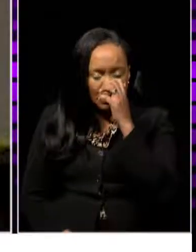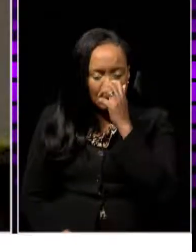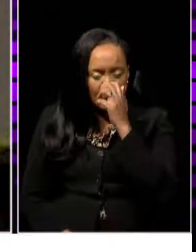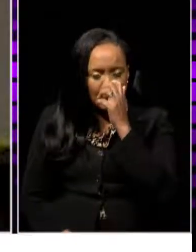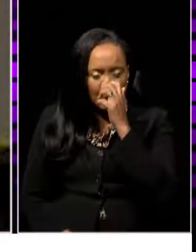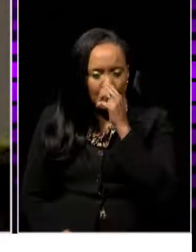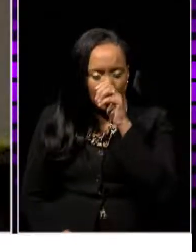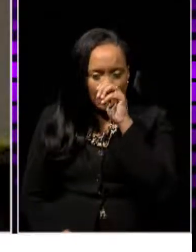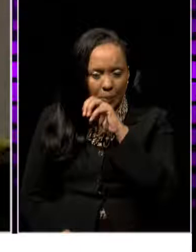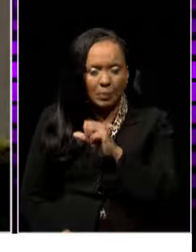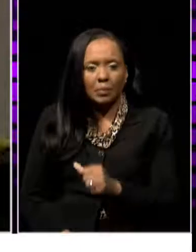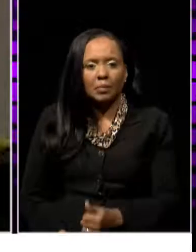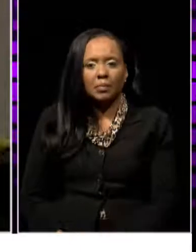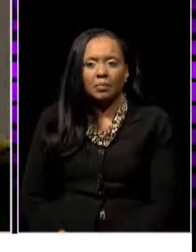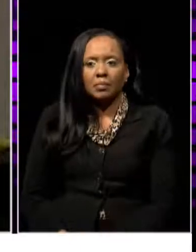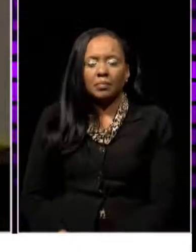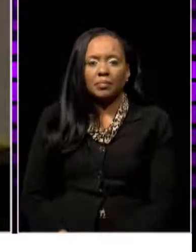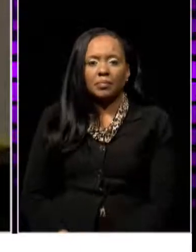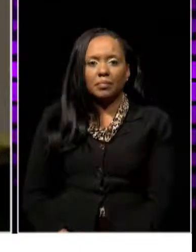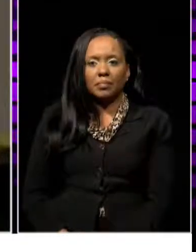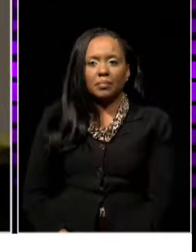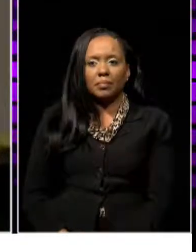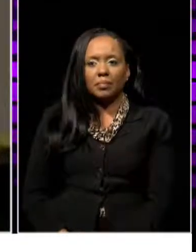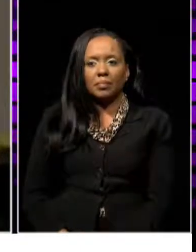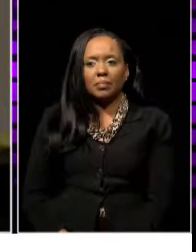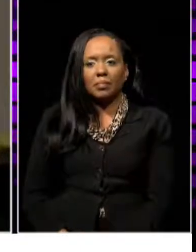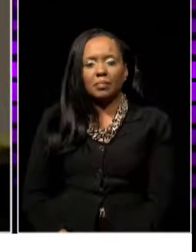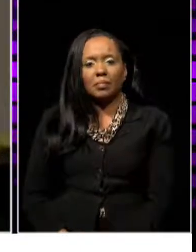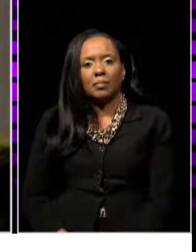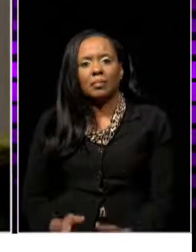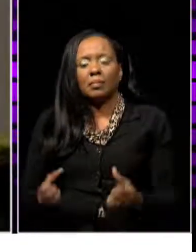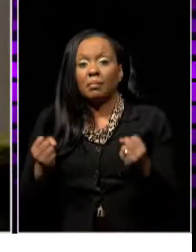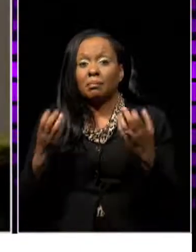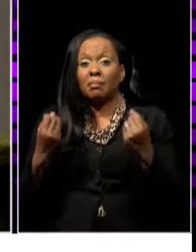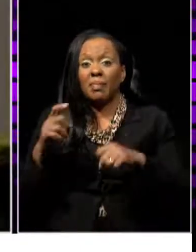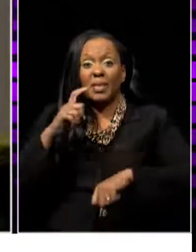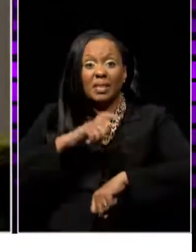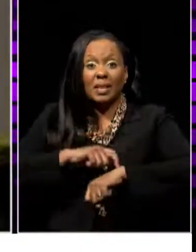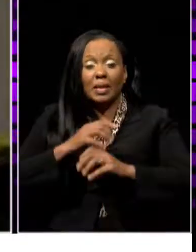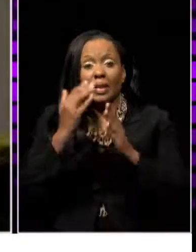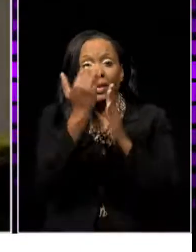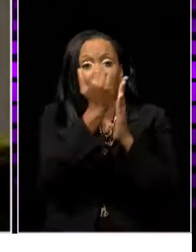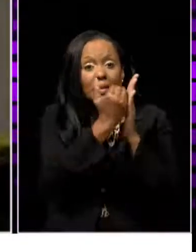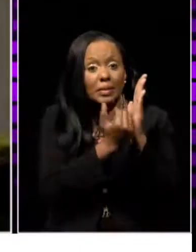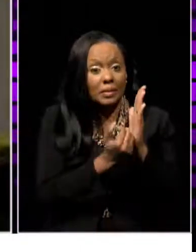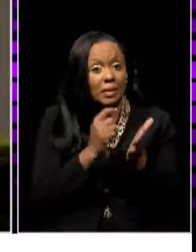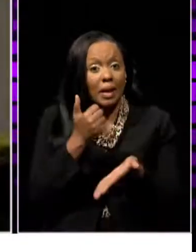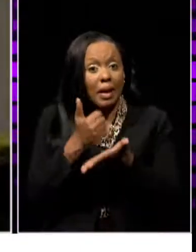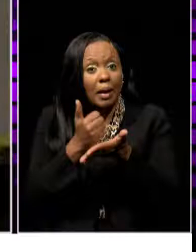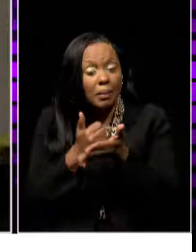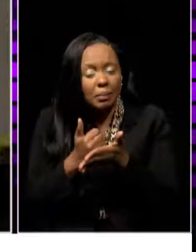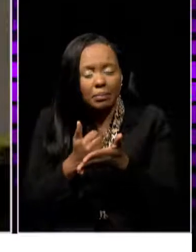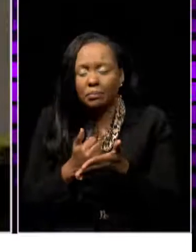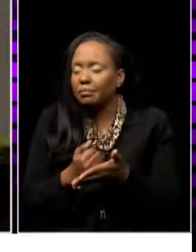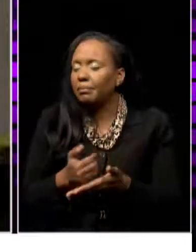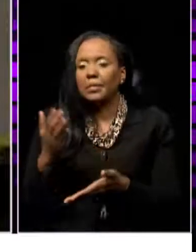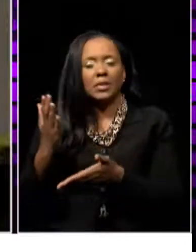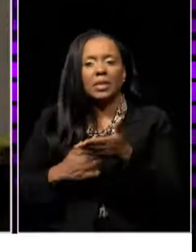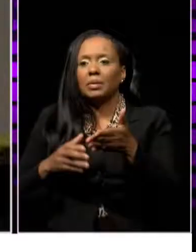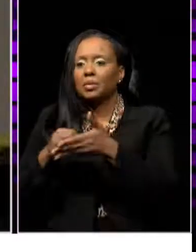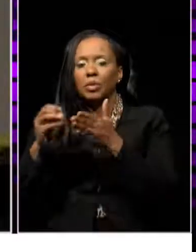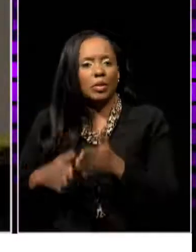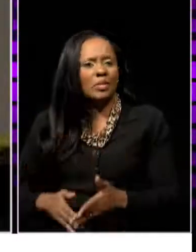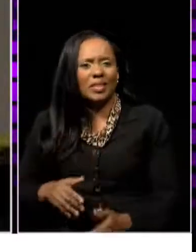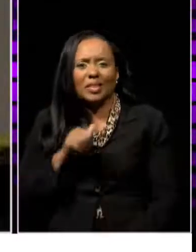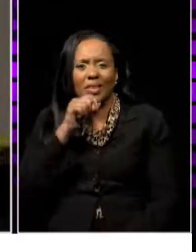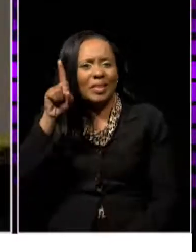the lessons support really, really help them. And there's some children that don't need it. And don't burn out the students